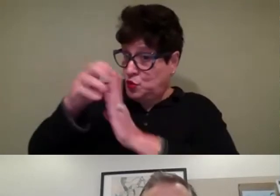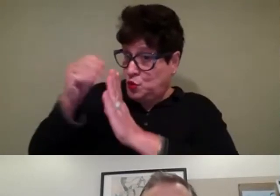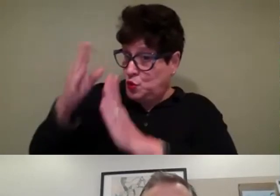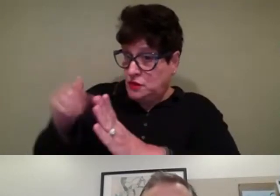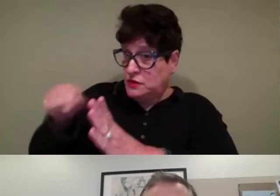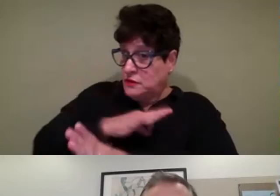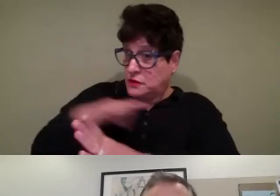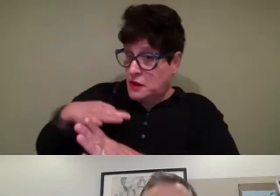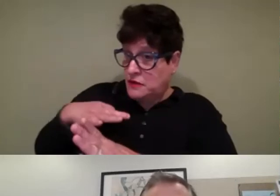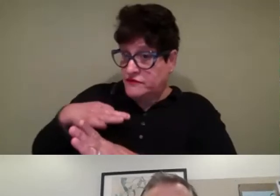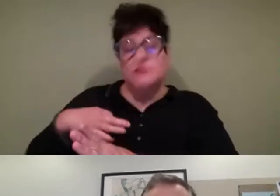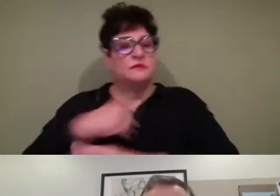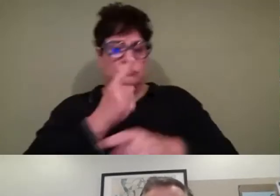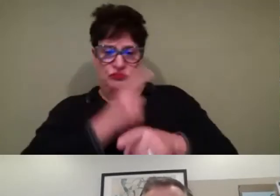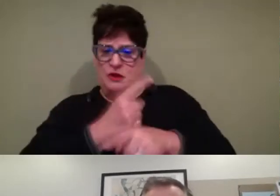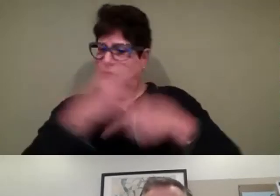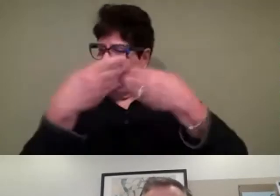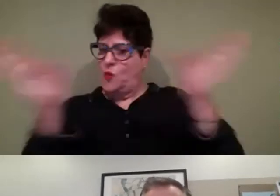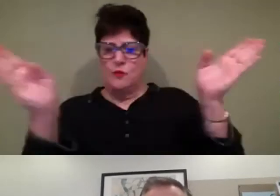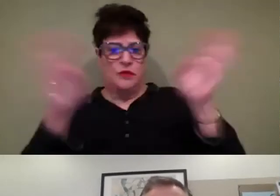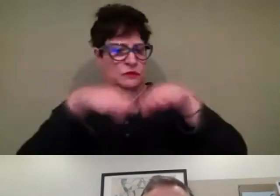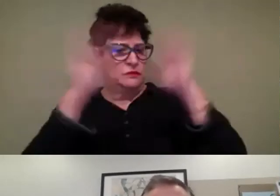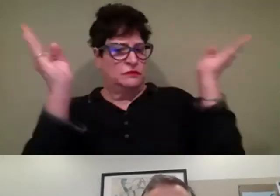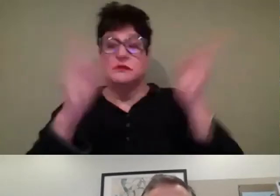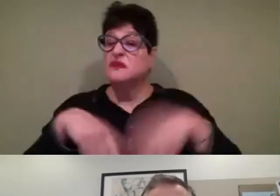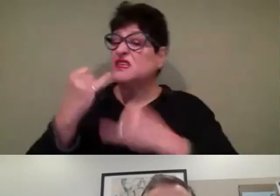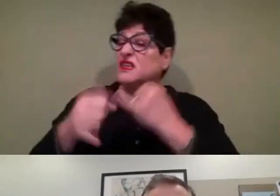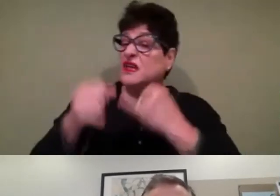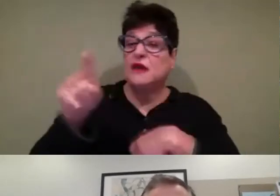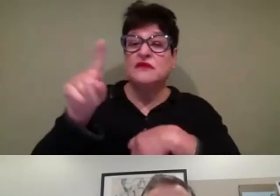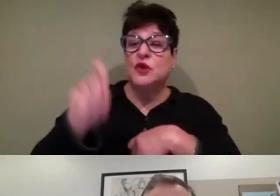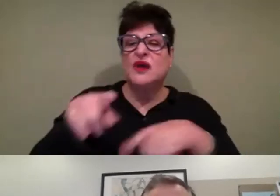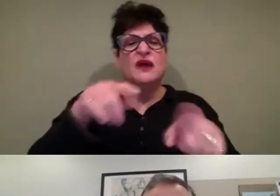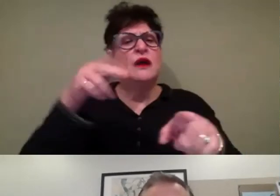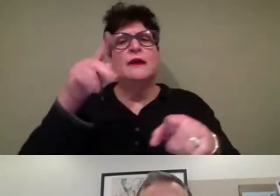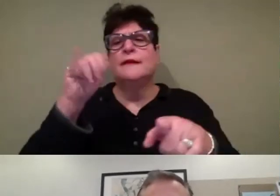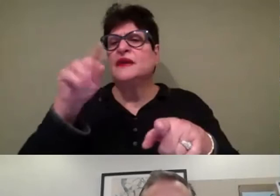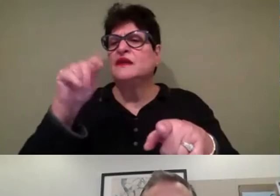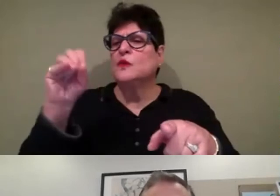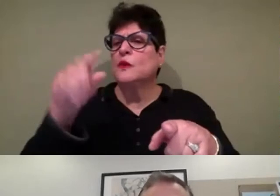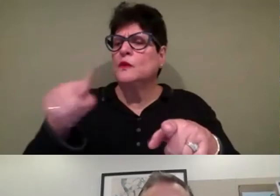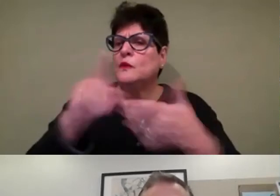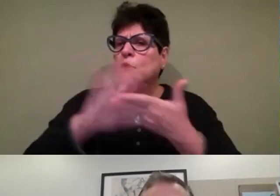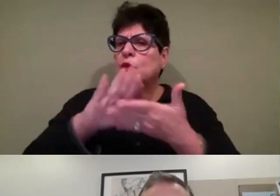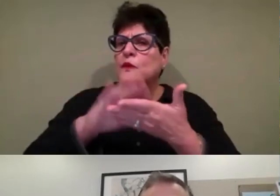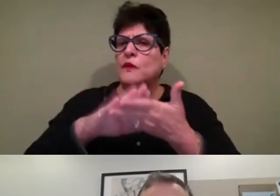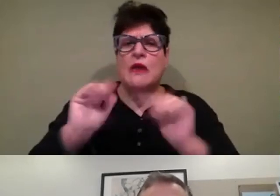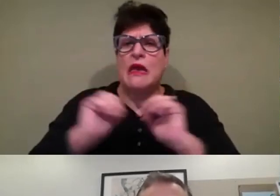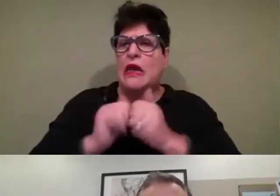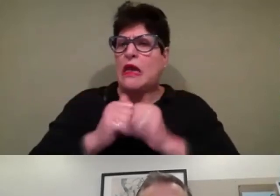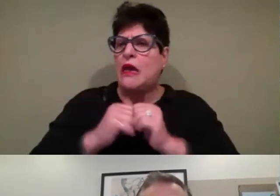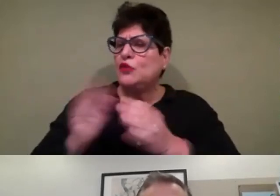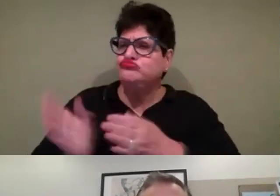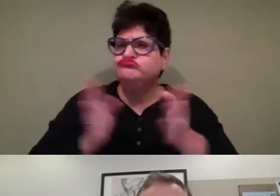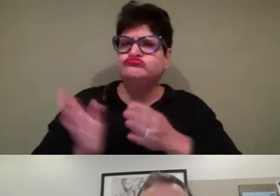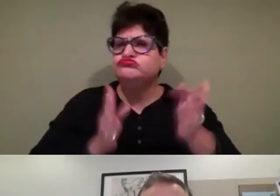then my last question for schools, I guess, would be for maybe Mr. Pinto. How are the schools getting ready? I mean, I know we took 10